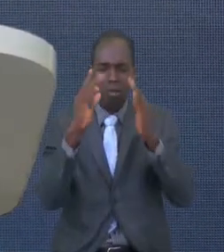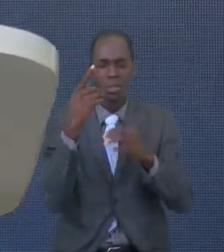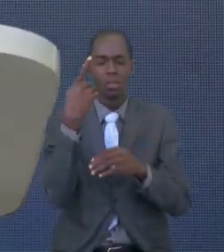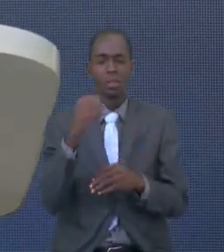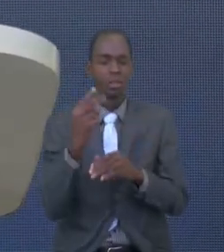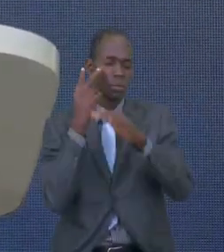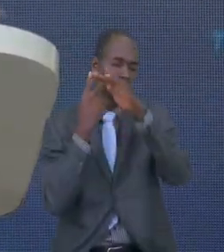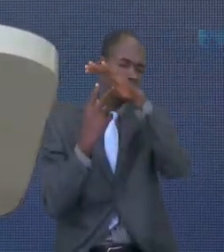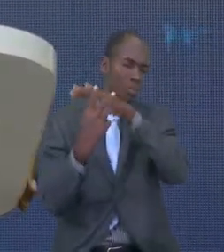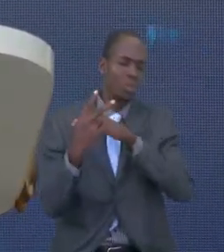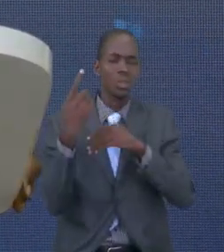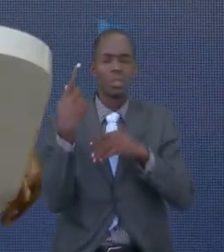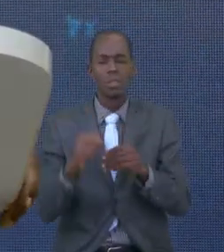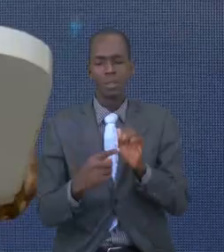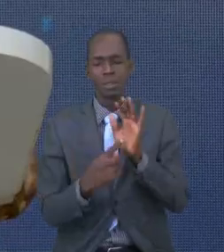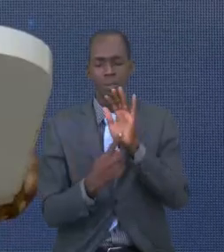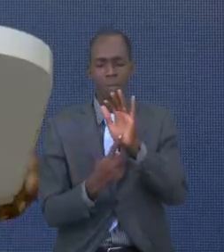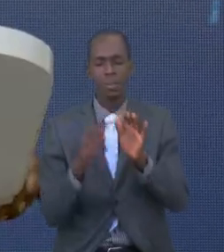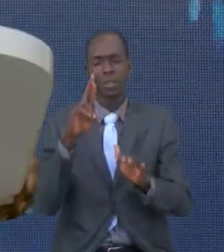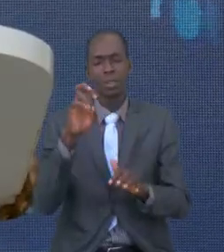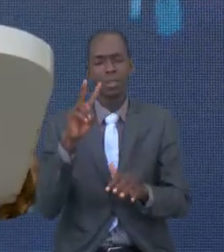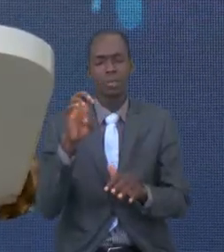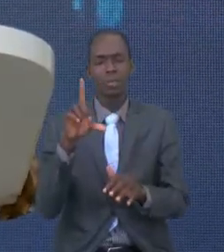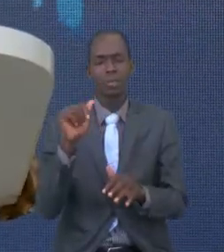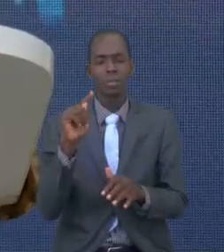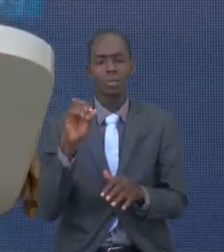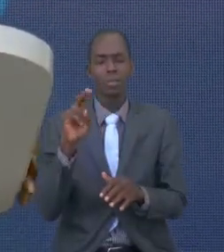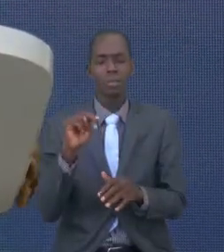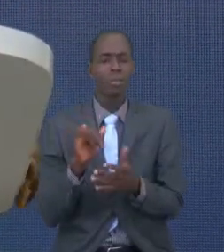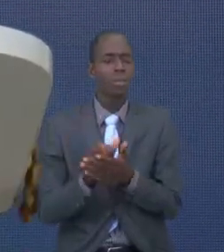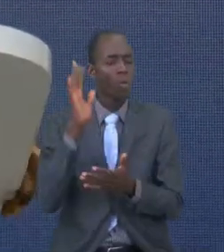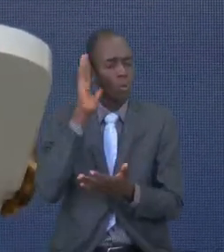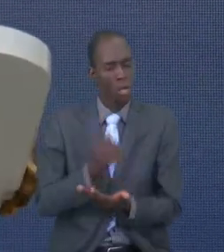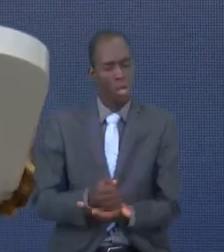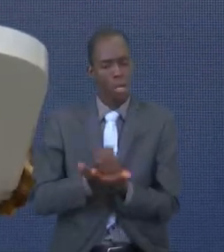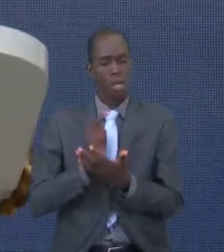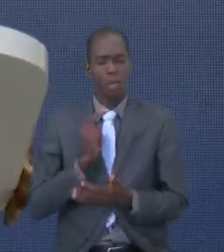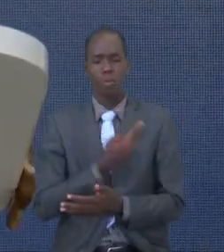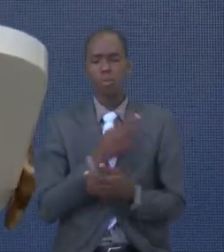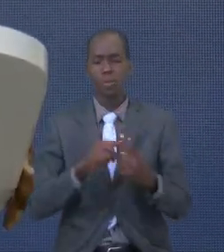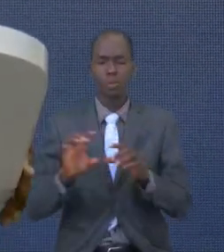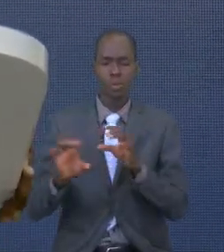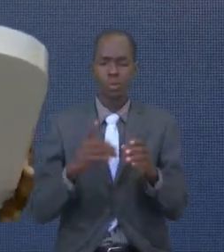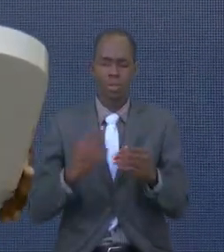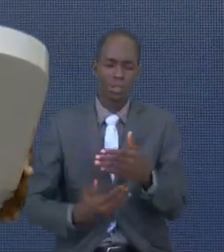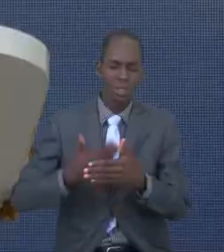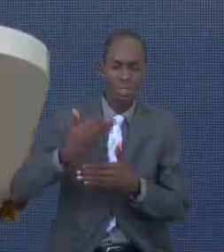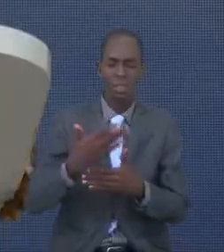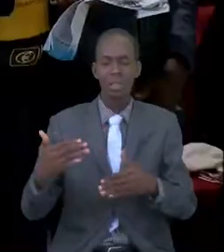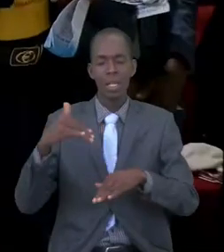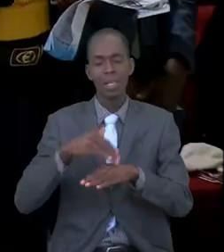vision, the revelation that will help us to do the next thing at the next